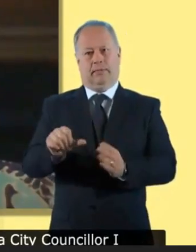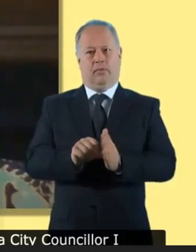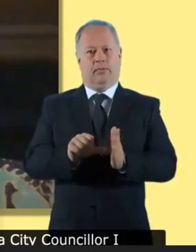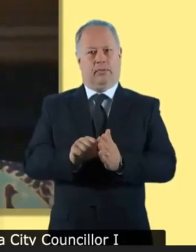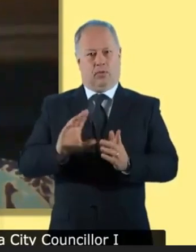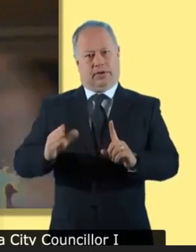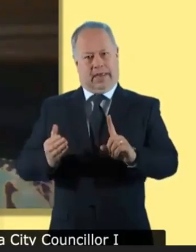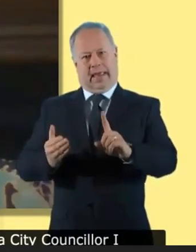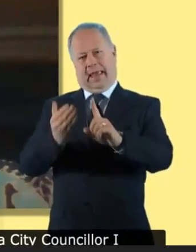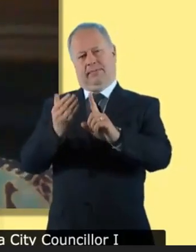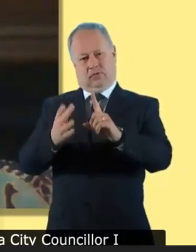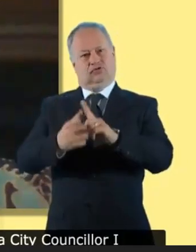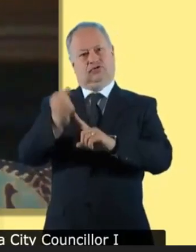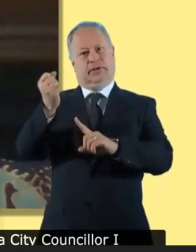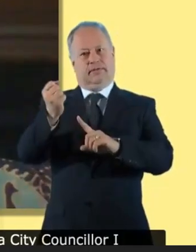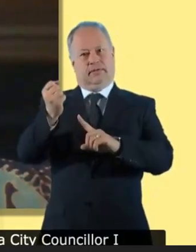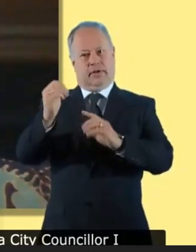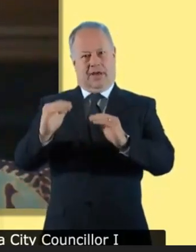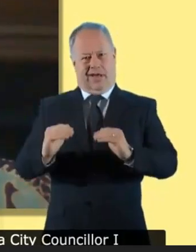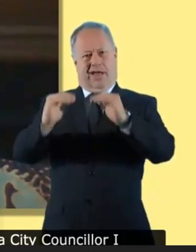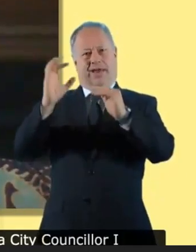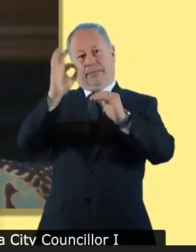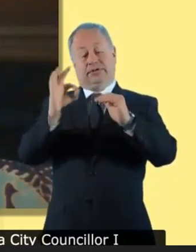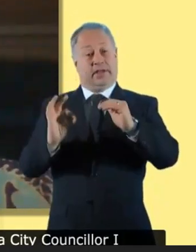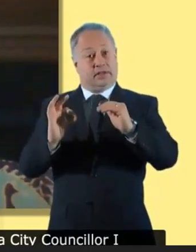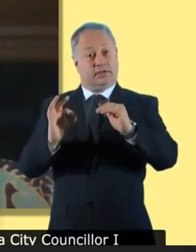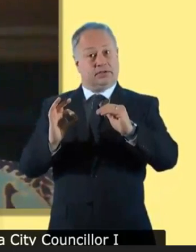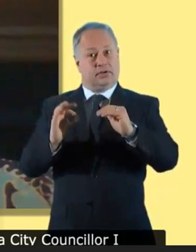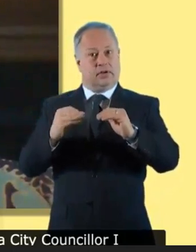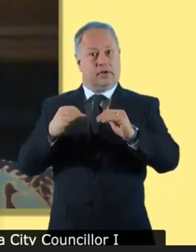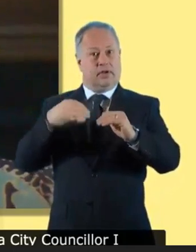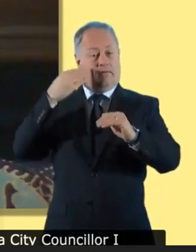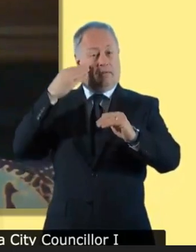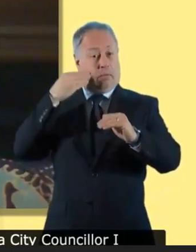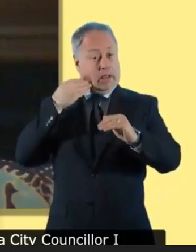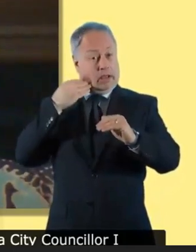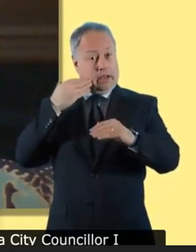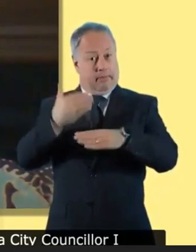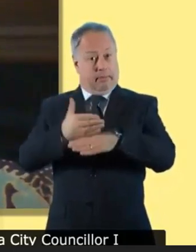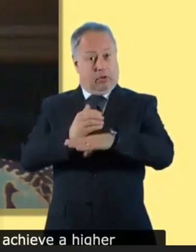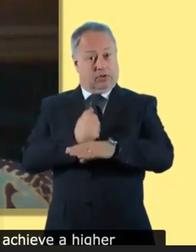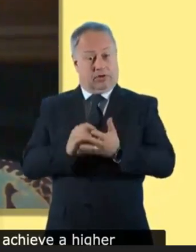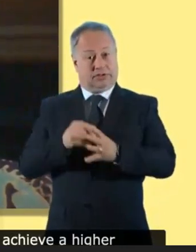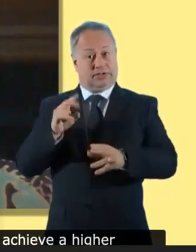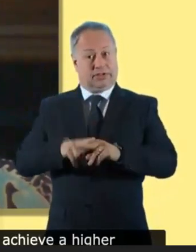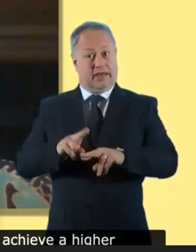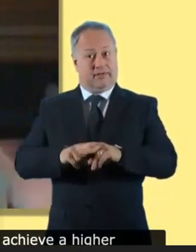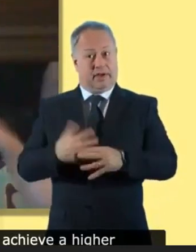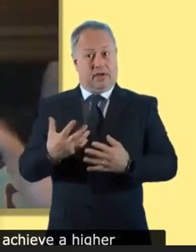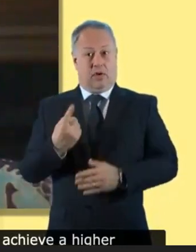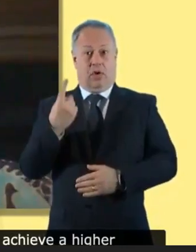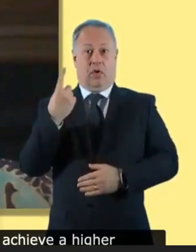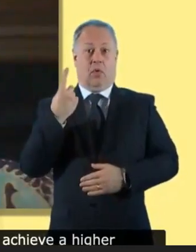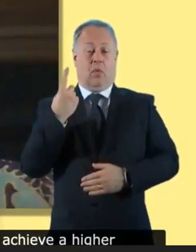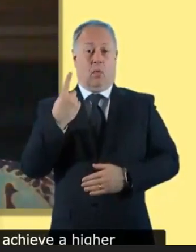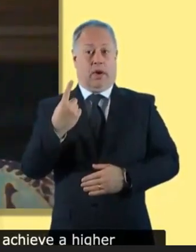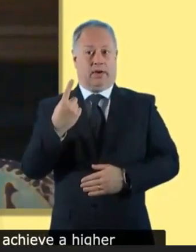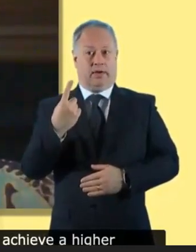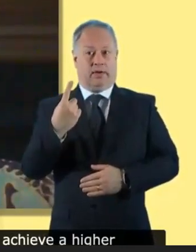to achieve a much higher representation of black employees amongst our staff. We currently have about